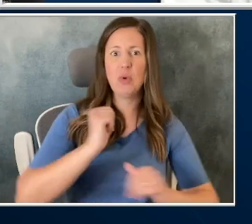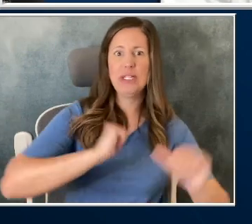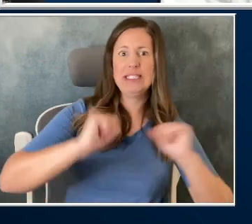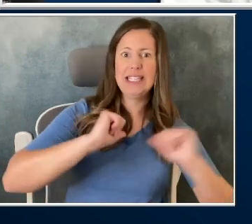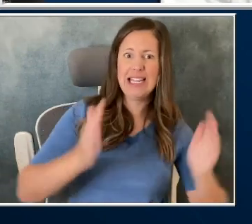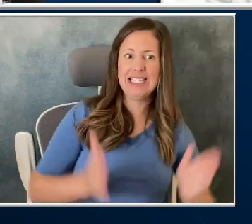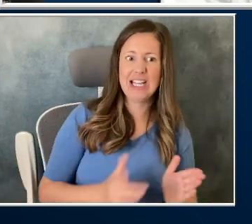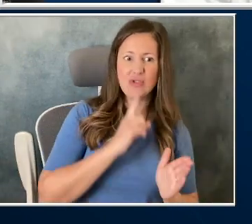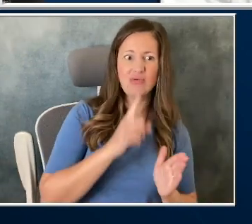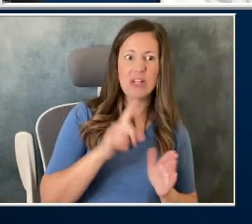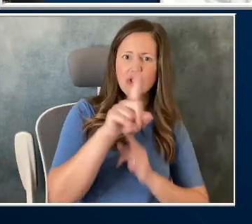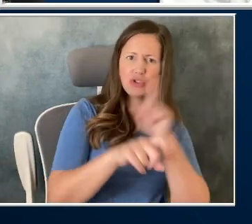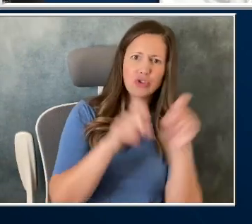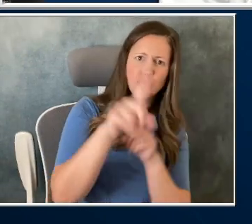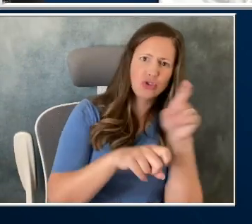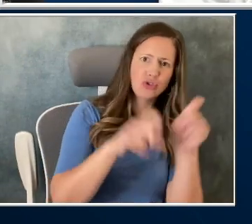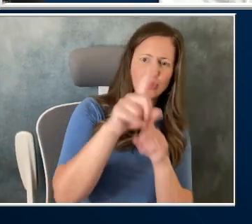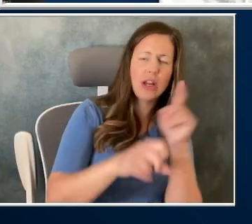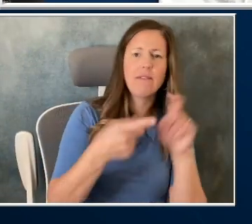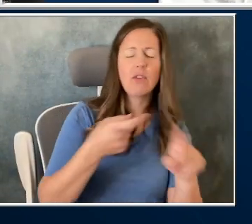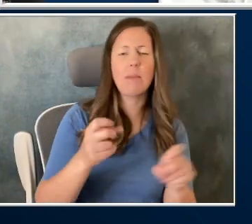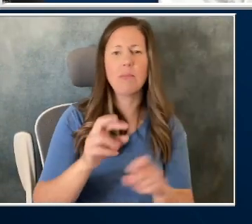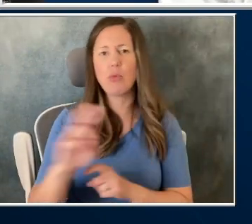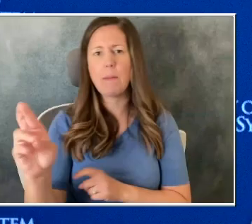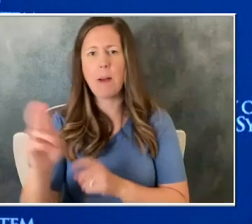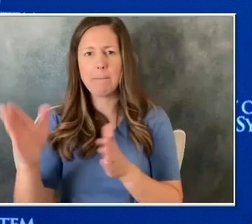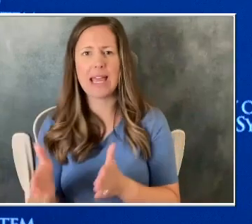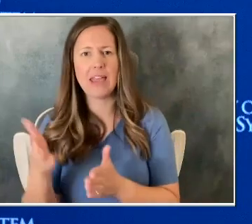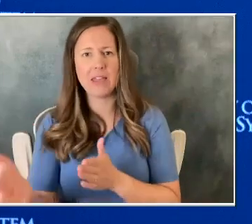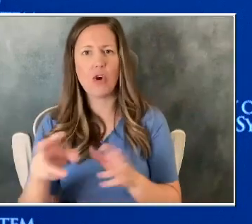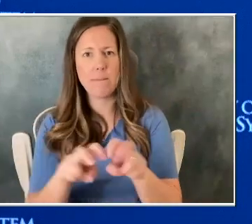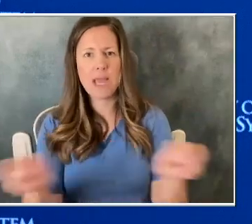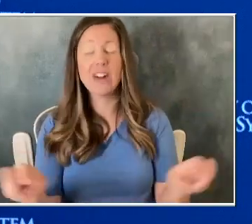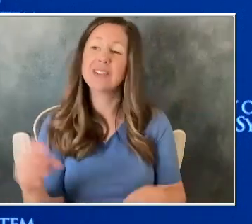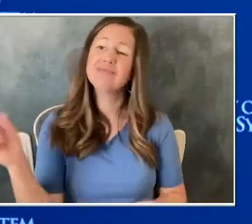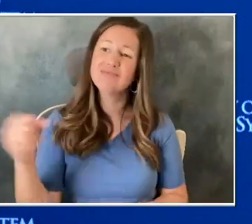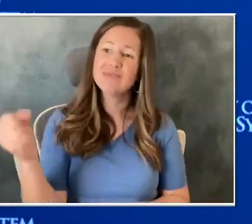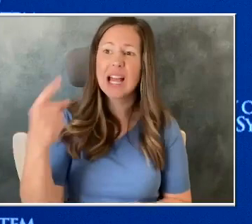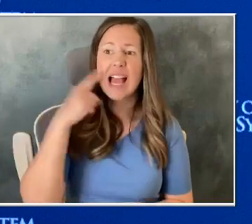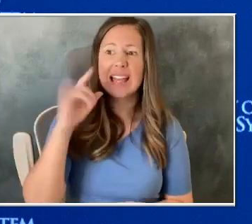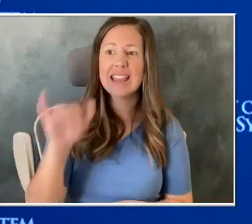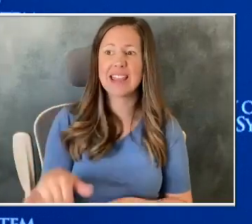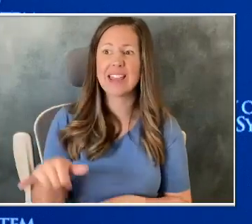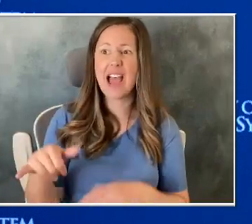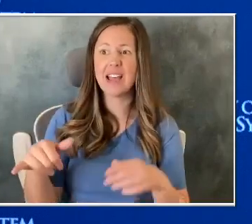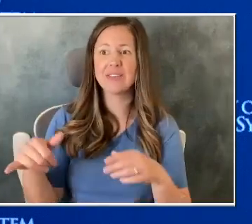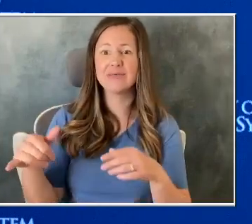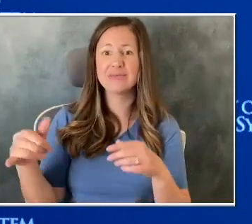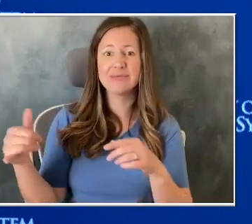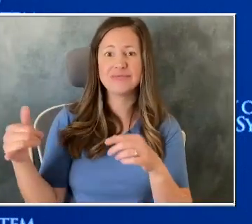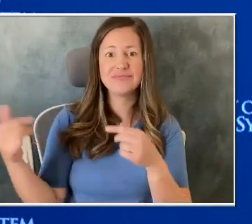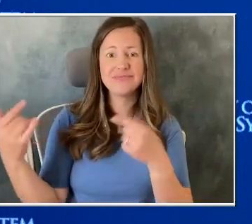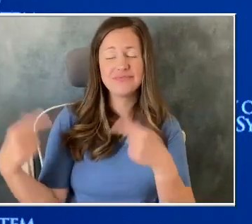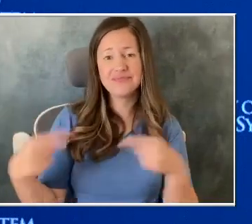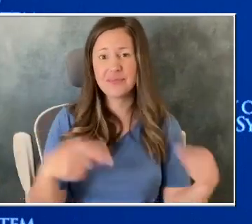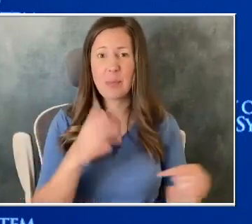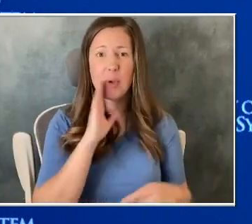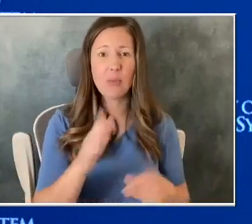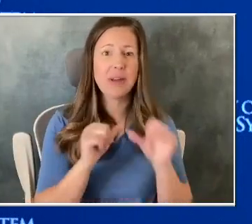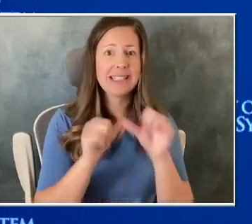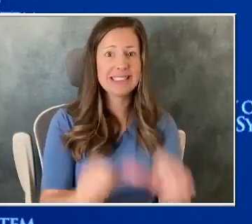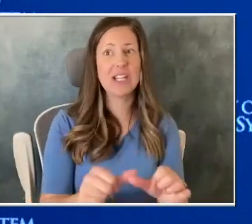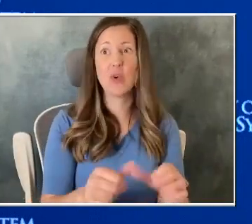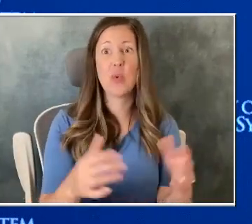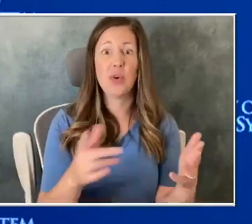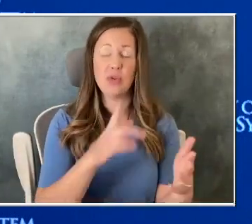the Republicans on the panel. Yeah, I mean, I think this debate will continue to rage on. You know, we also know that there are a lot